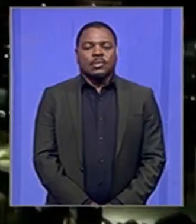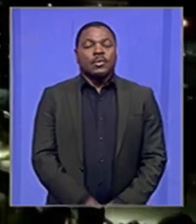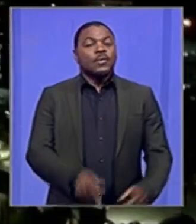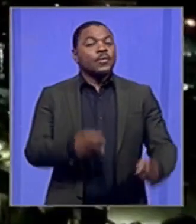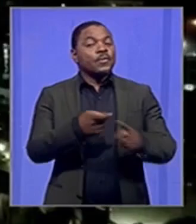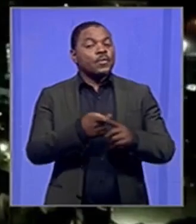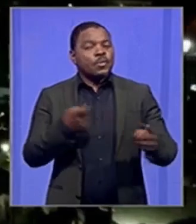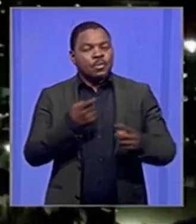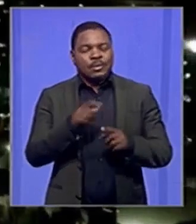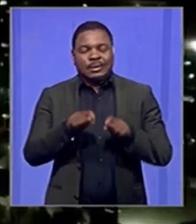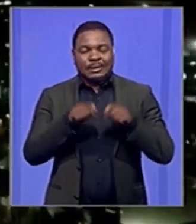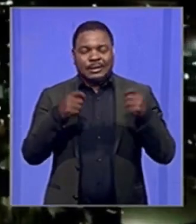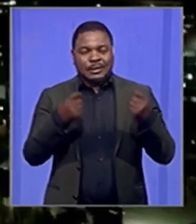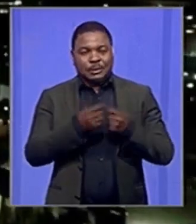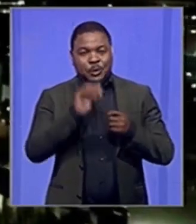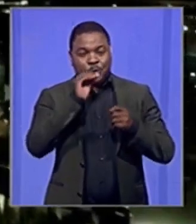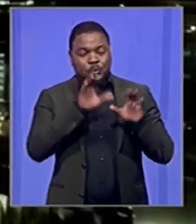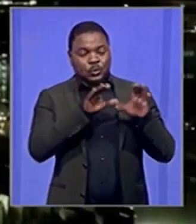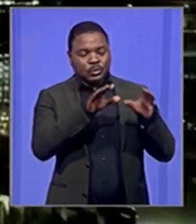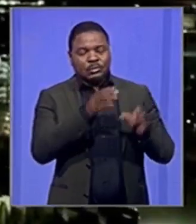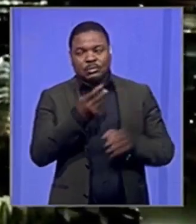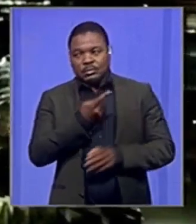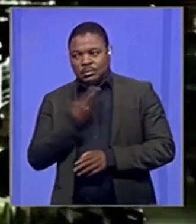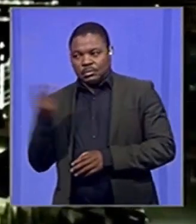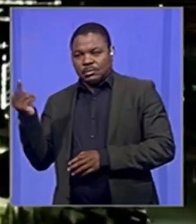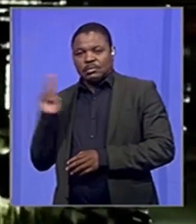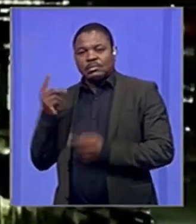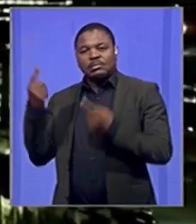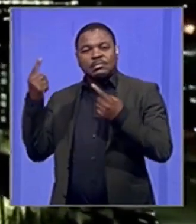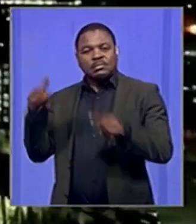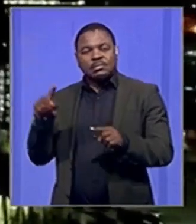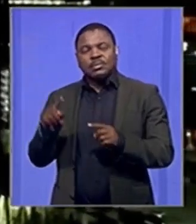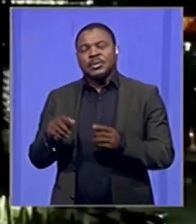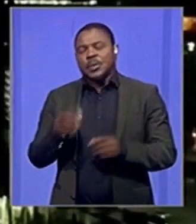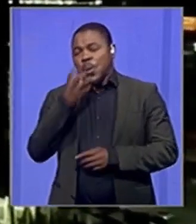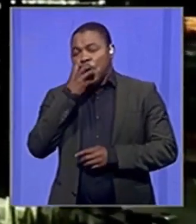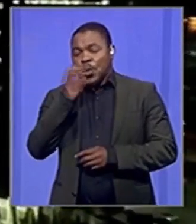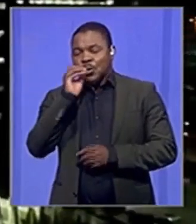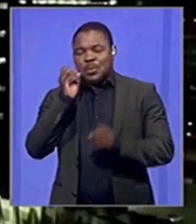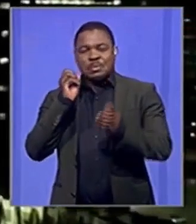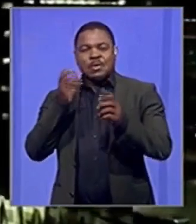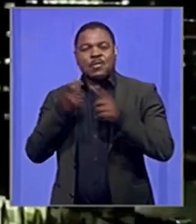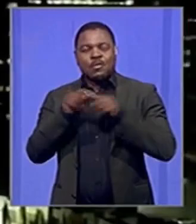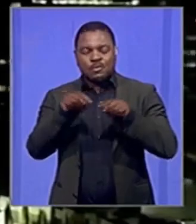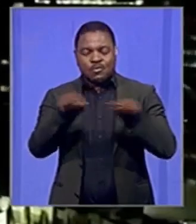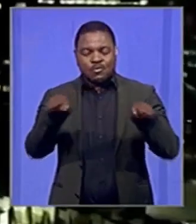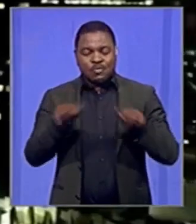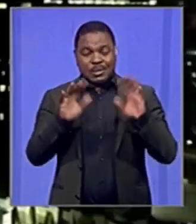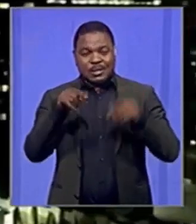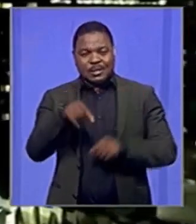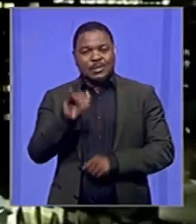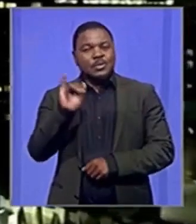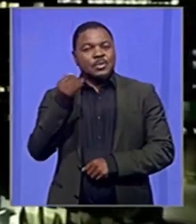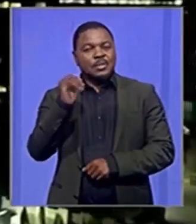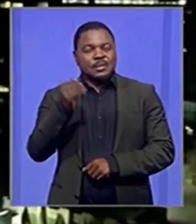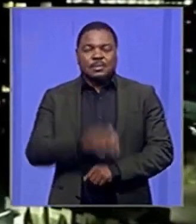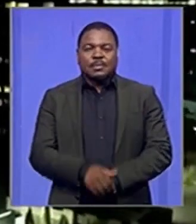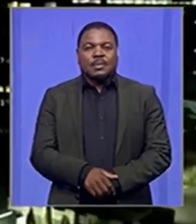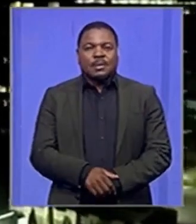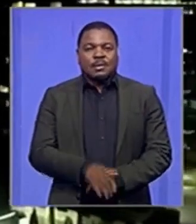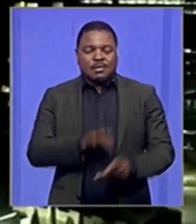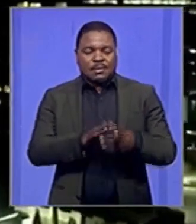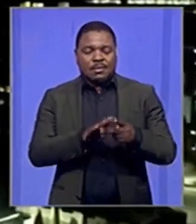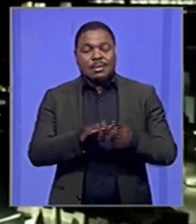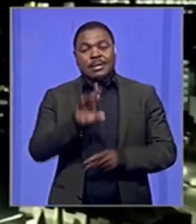Lagatong la sehlopha sa gaetso sa ditaba re mo go lesolela tsona di sa fitlha go tswa Studio 10 ka mo Auckland Park, Johannesburg. Re gona